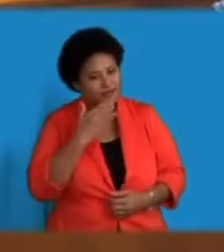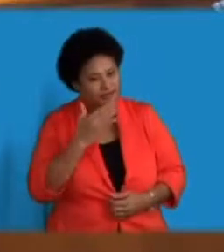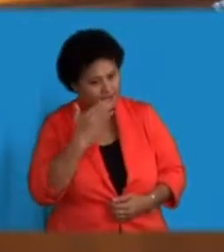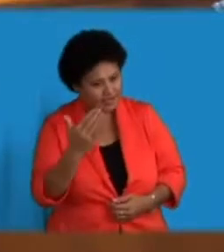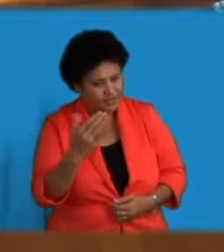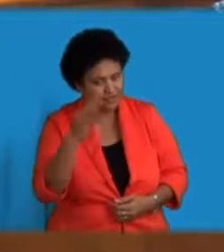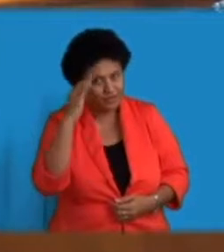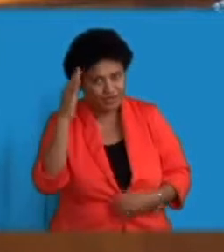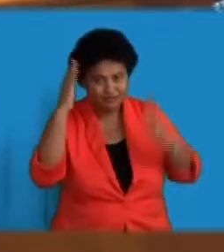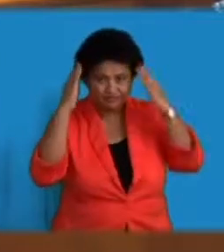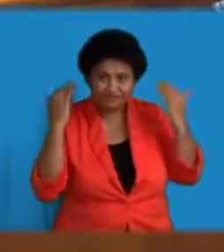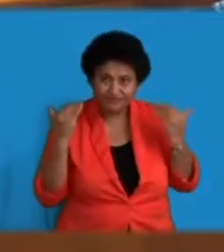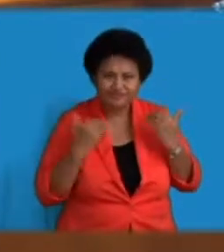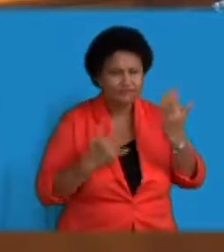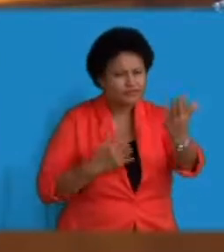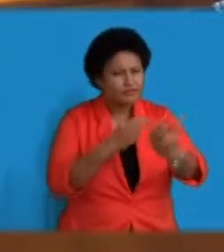Minister has